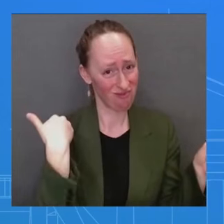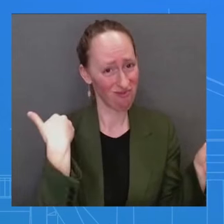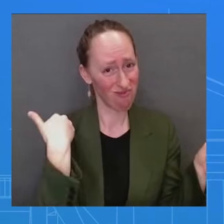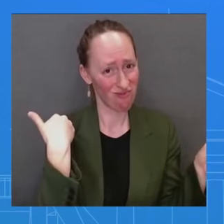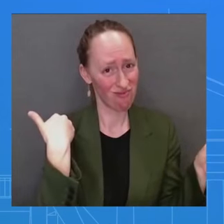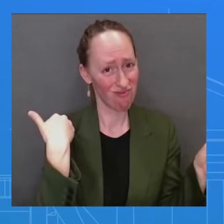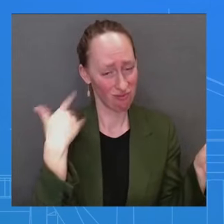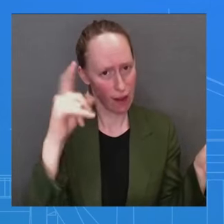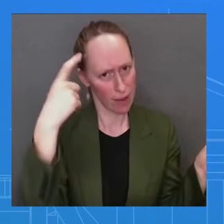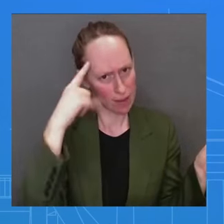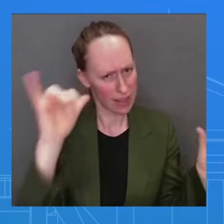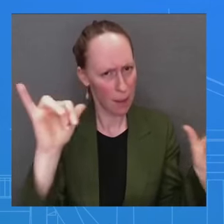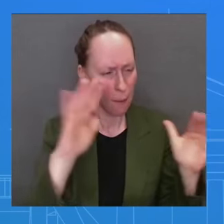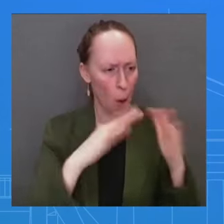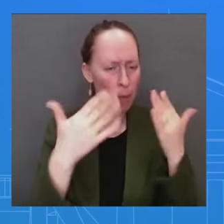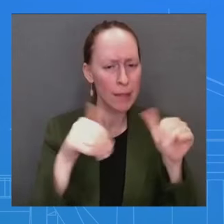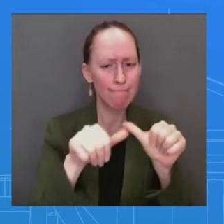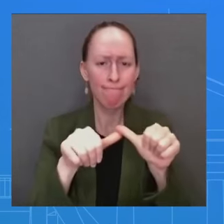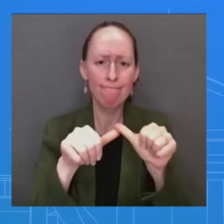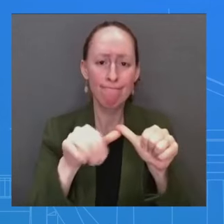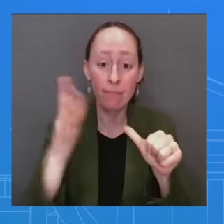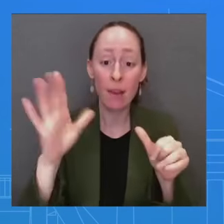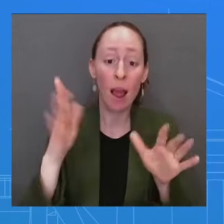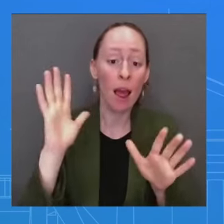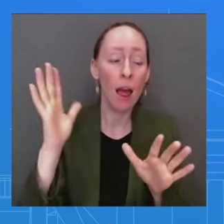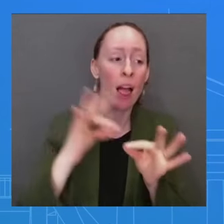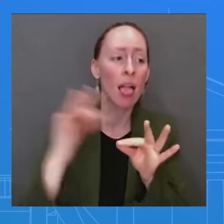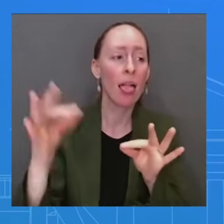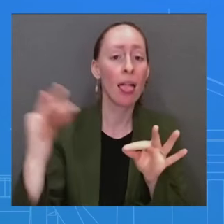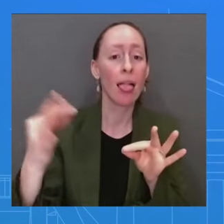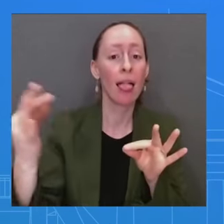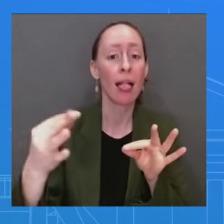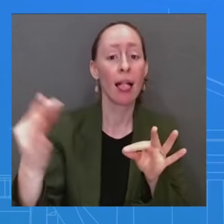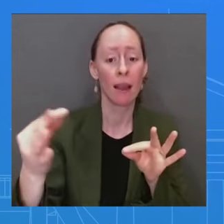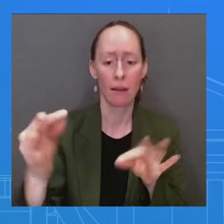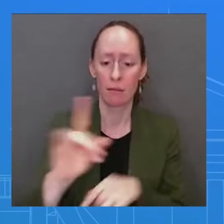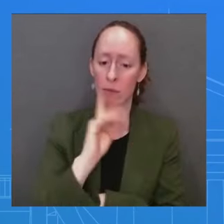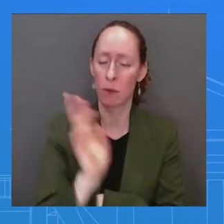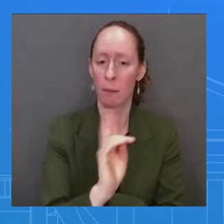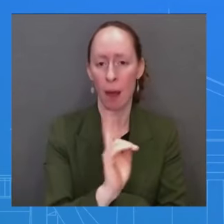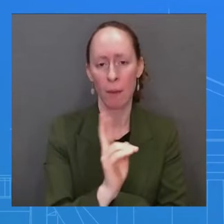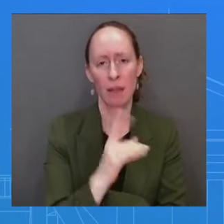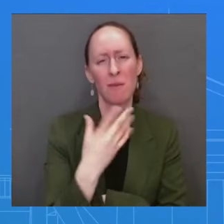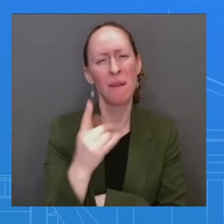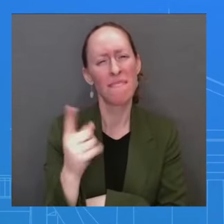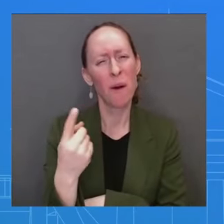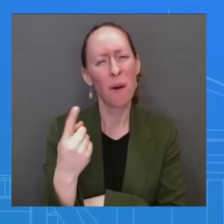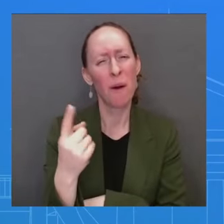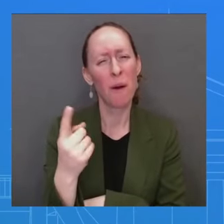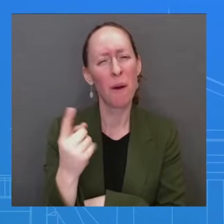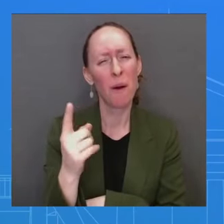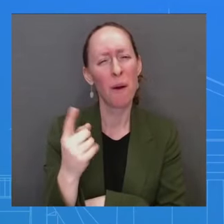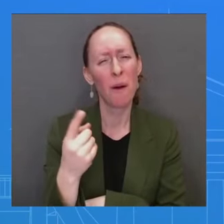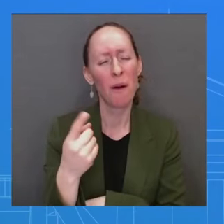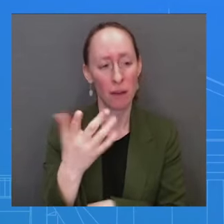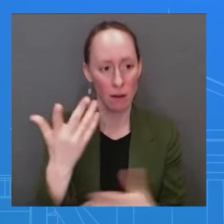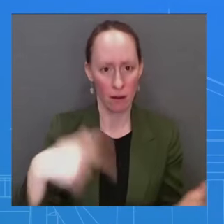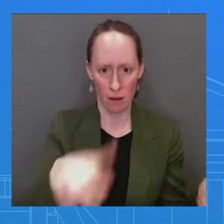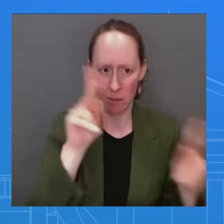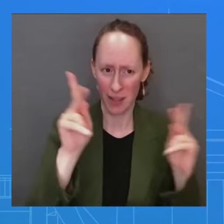down the road, Republicans, House Republicans kicking this down the road, does not help Americans. It doesn't. In a couple of days, we may see a